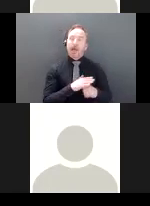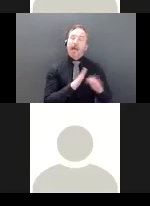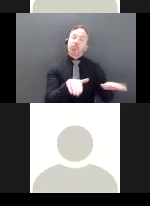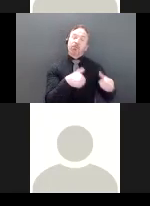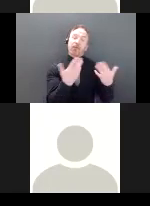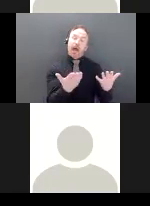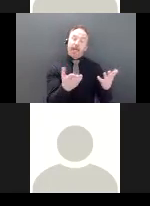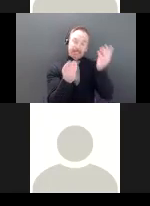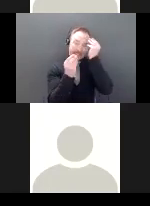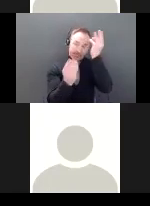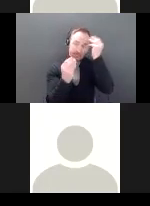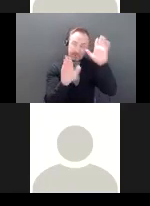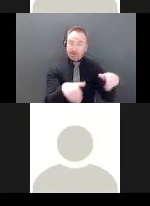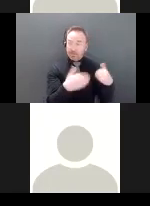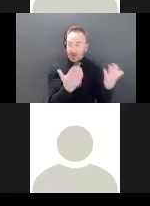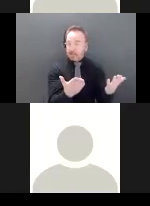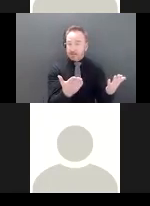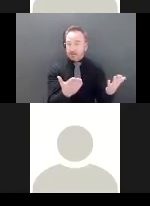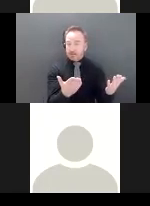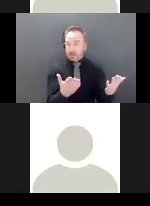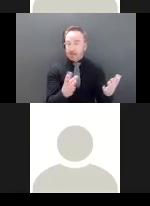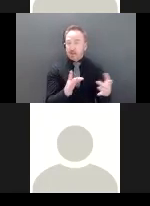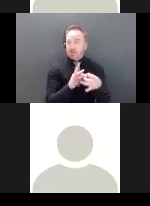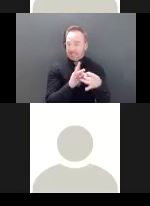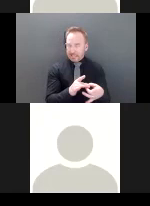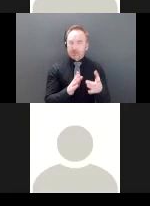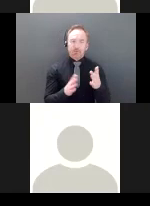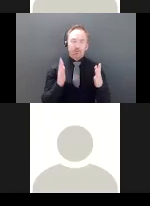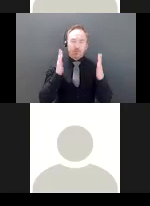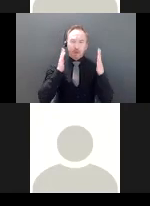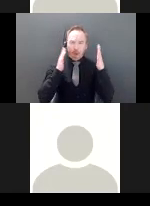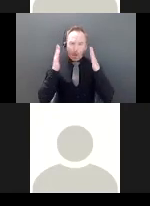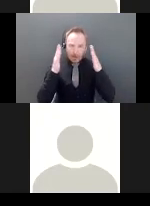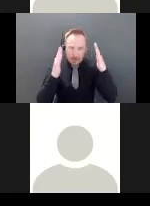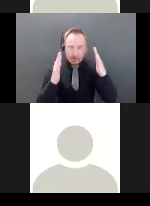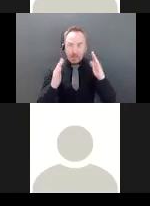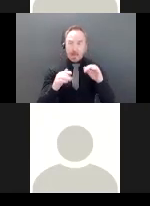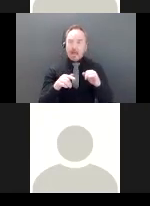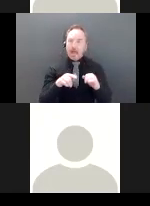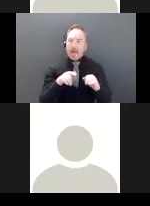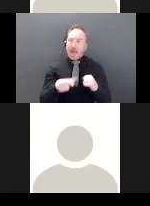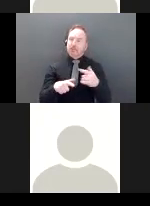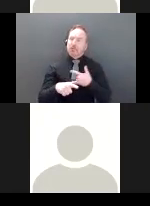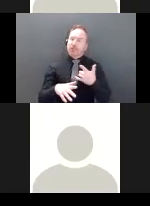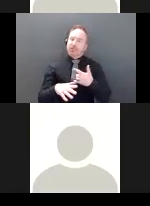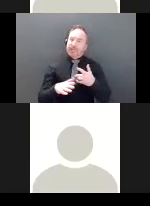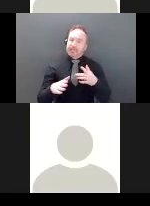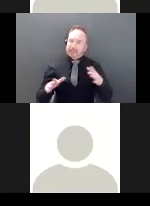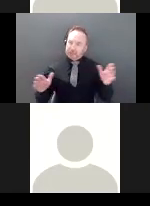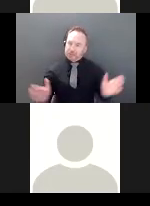information just around raising awareness and promoting action throughout